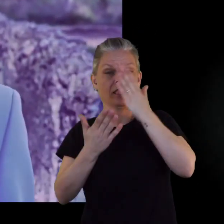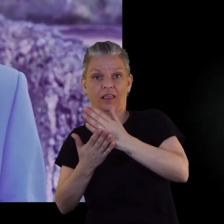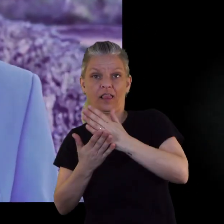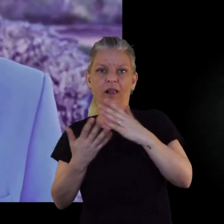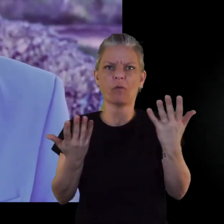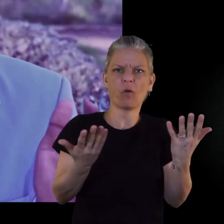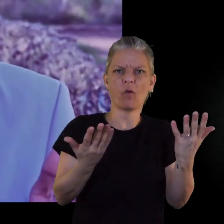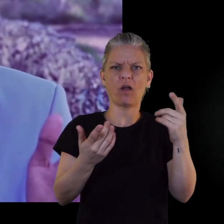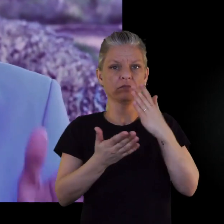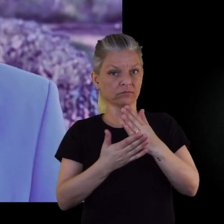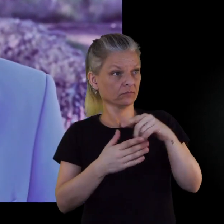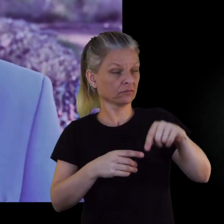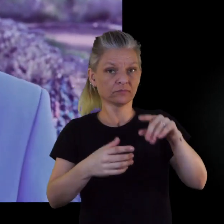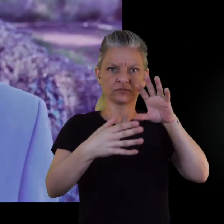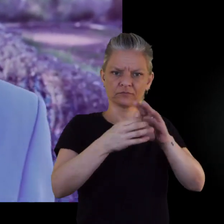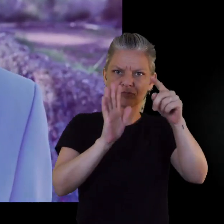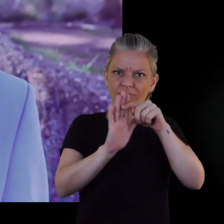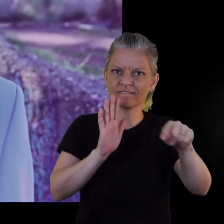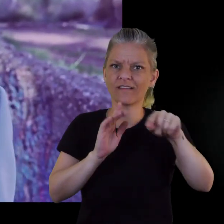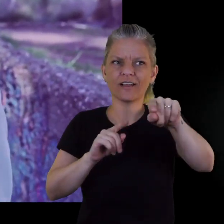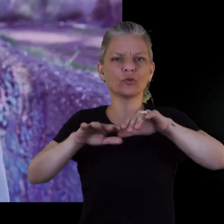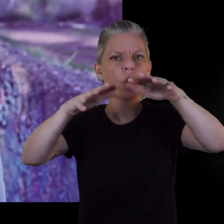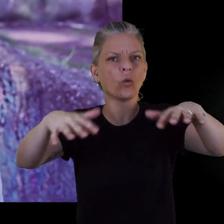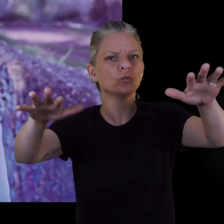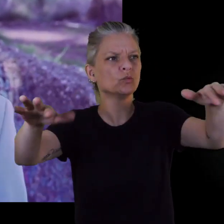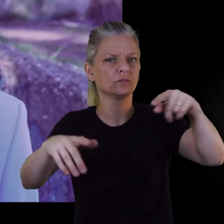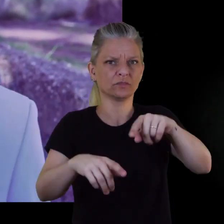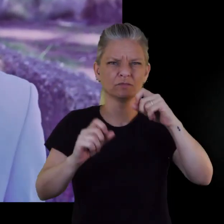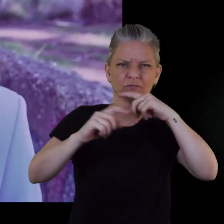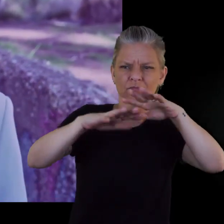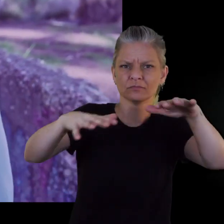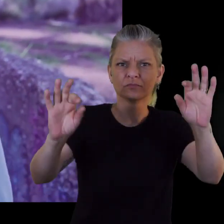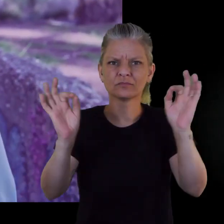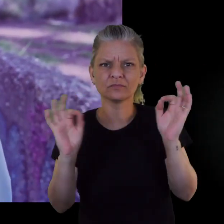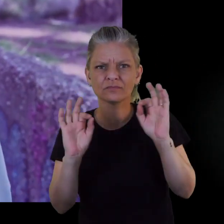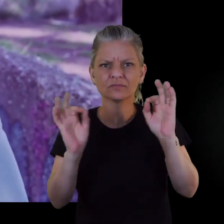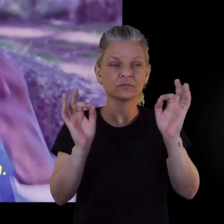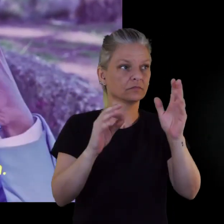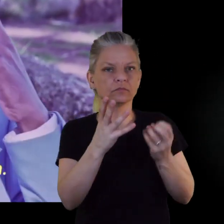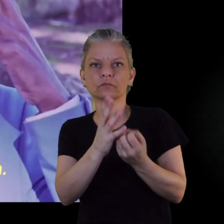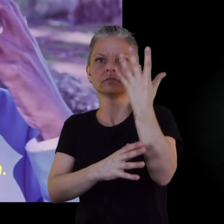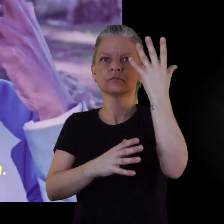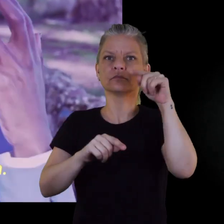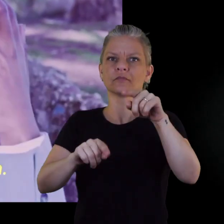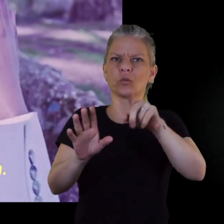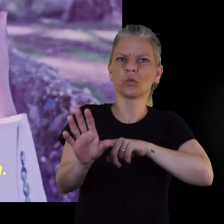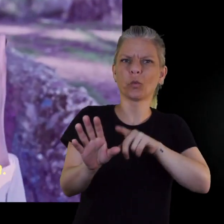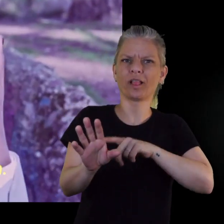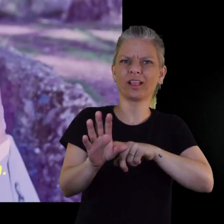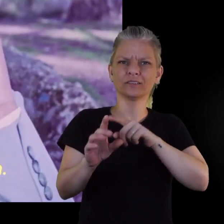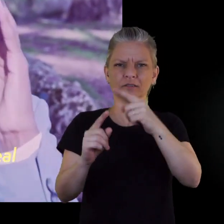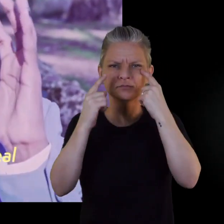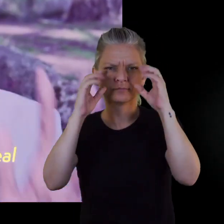longing light. O oracle refracted by oceans, strange water of nothing, appear as bent knowledge, appear as fiery youth, appear as his dark eyes to steal